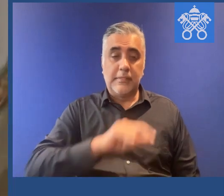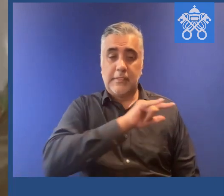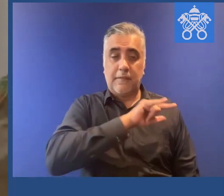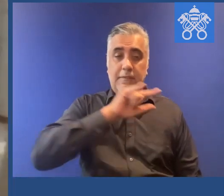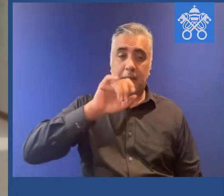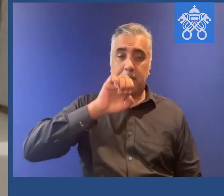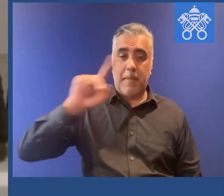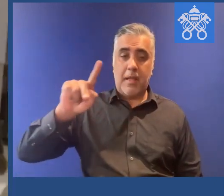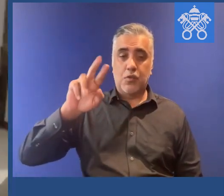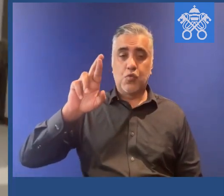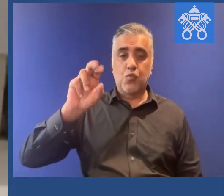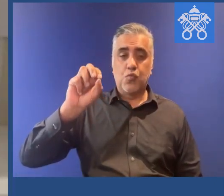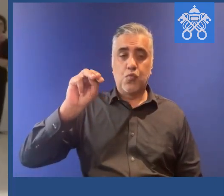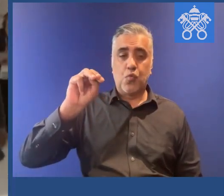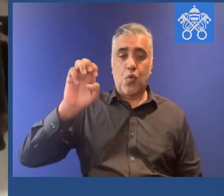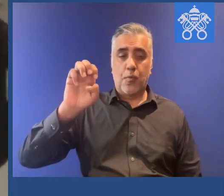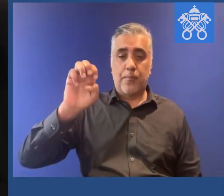Rome is